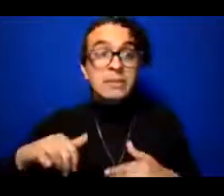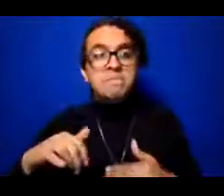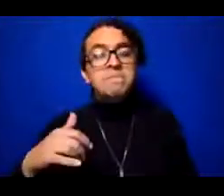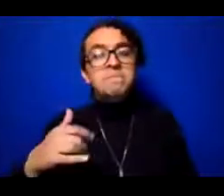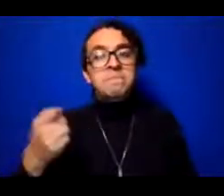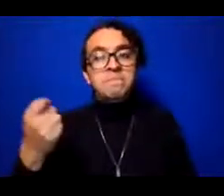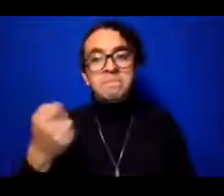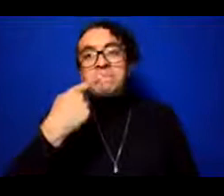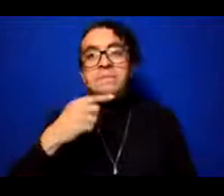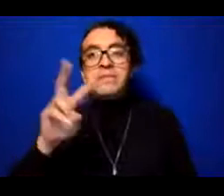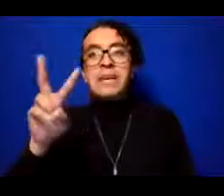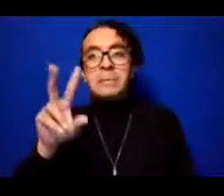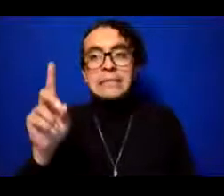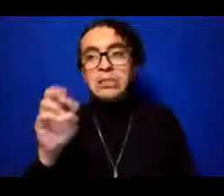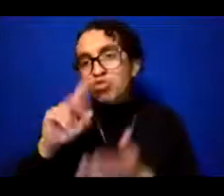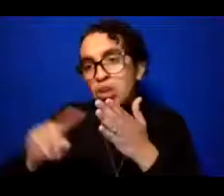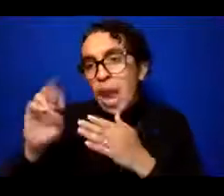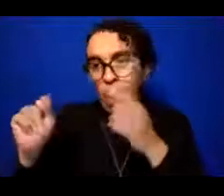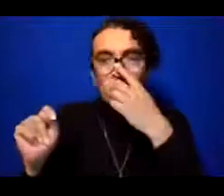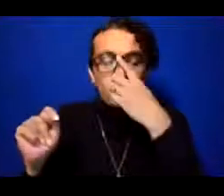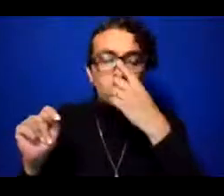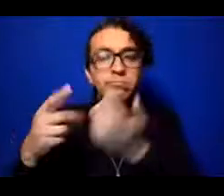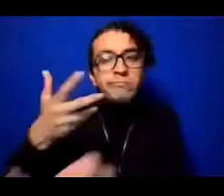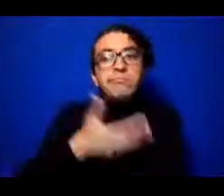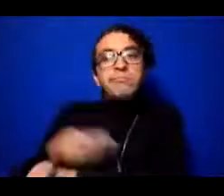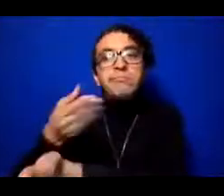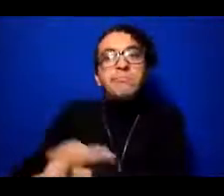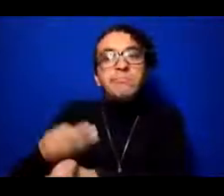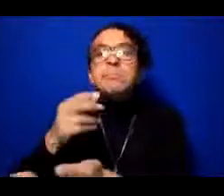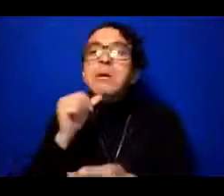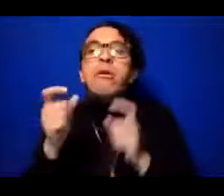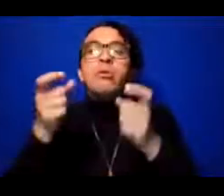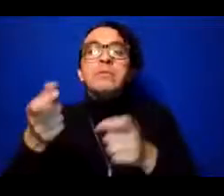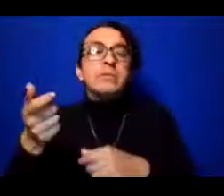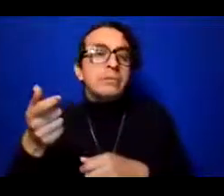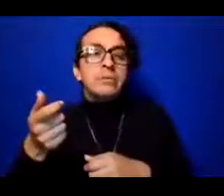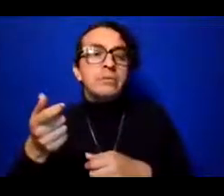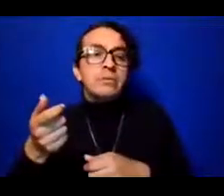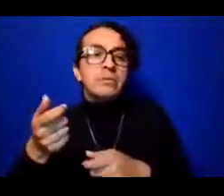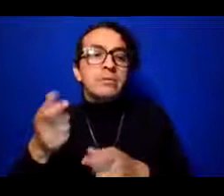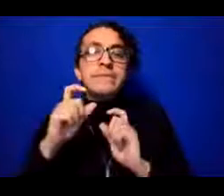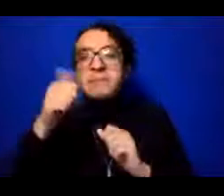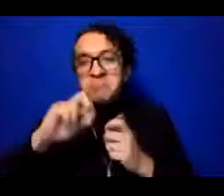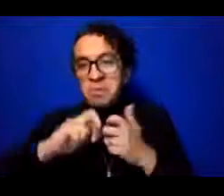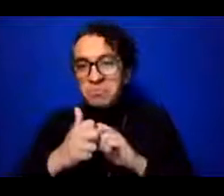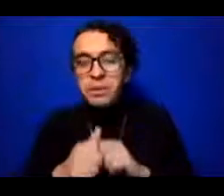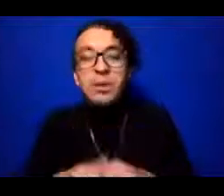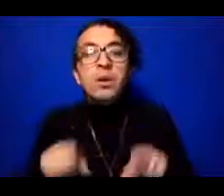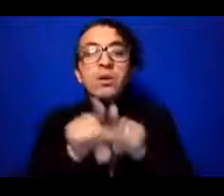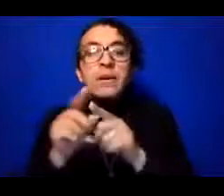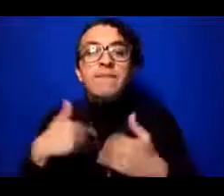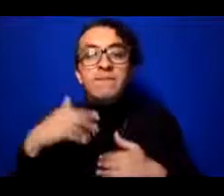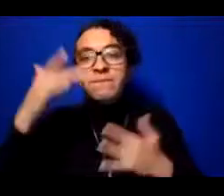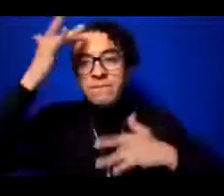vitamin D or at least get it checked out to make sure that's not contributing to any issues. There's also infectious